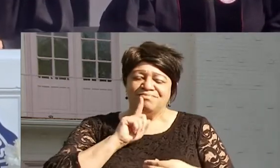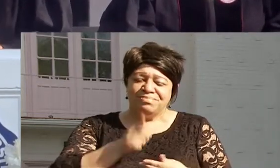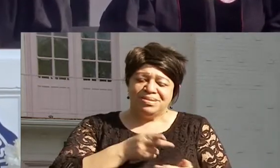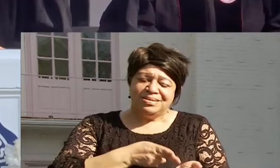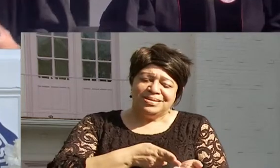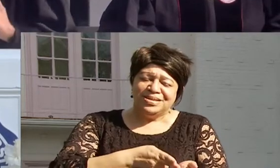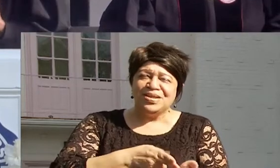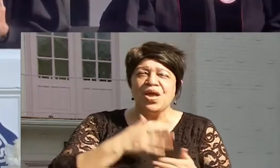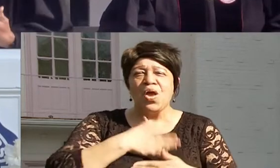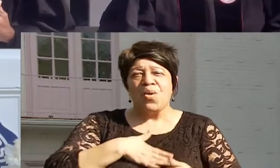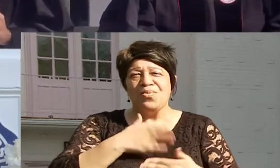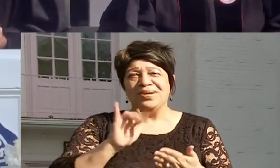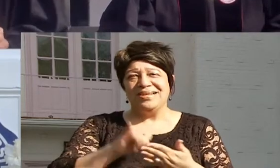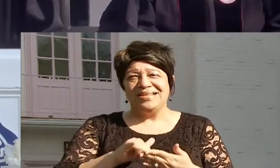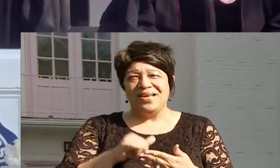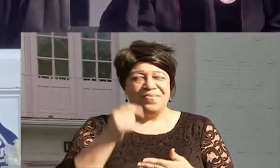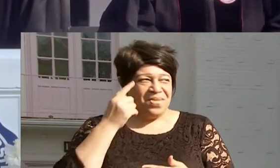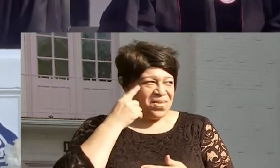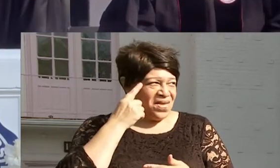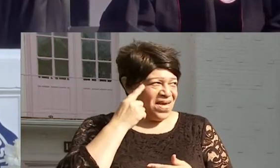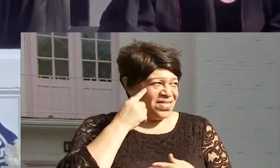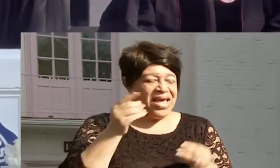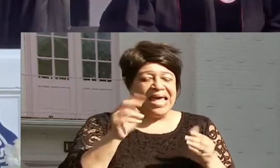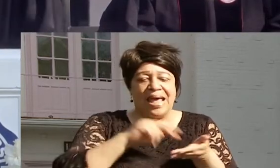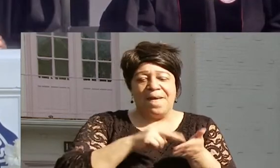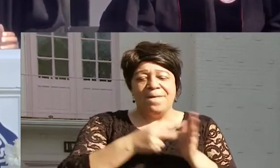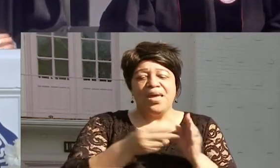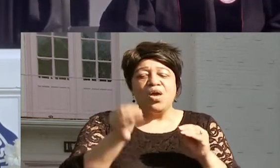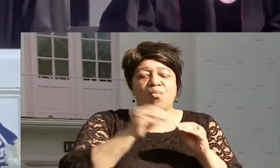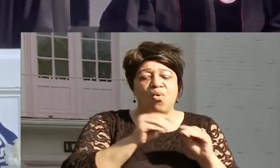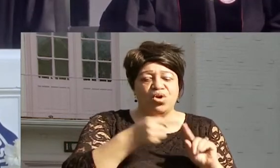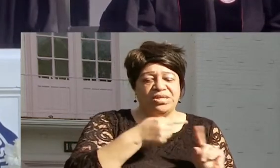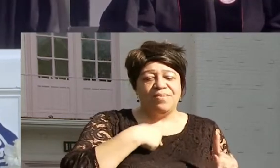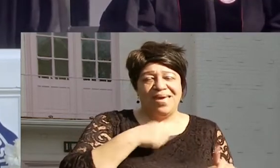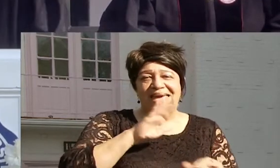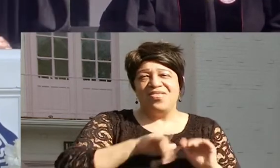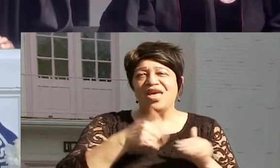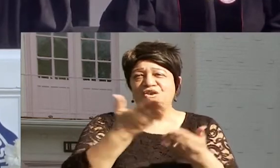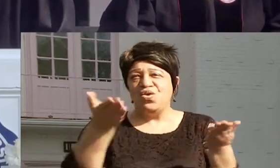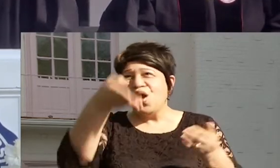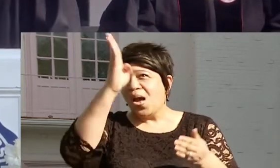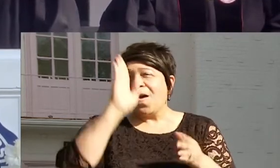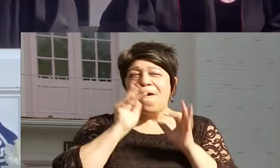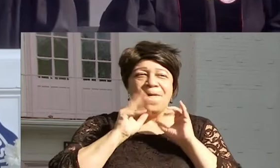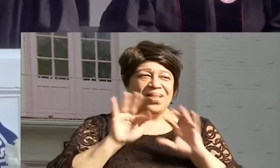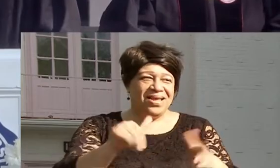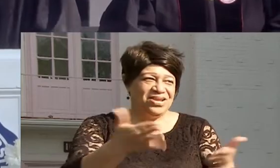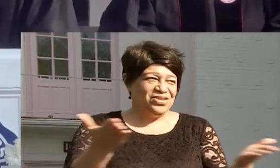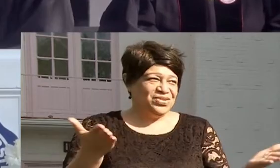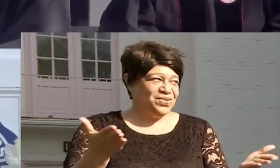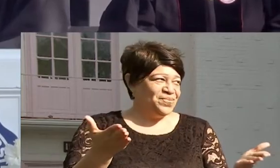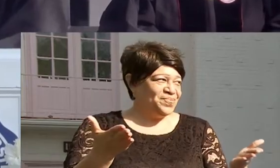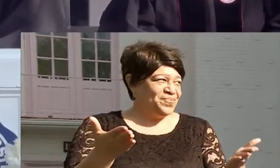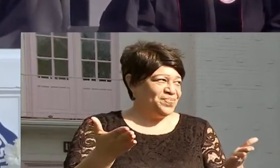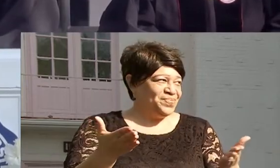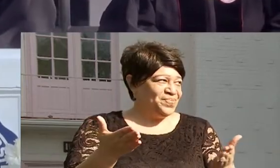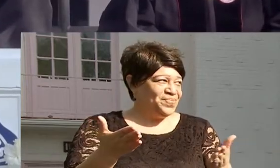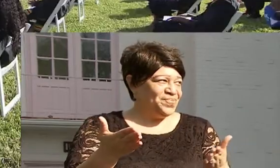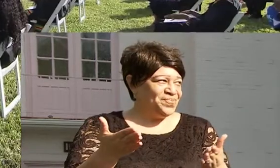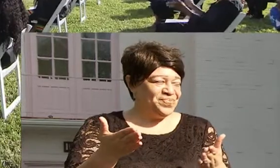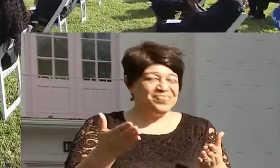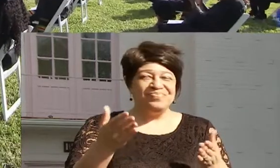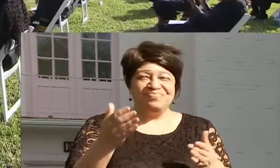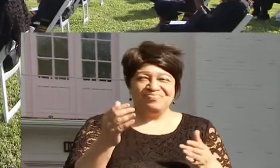I genuinely appreciate that. I think it might have meant more to me than it did to you. So God bless you and onward.